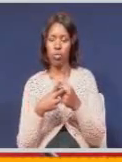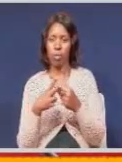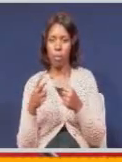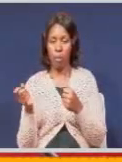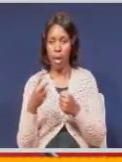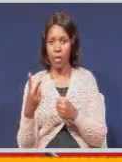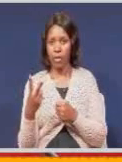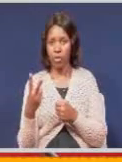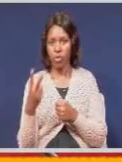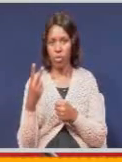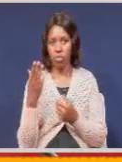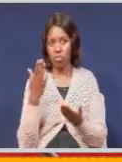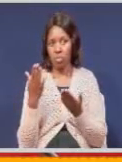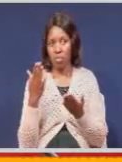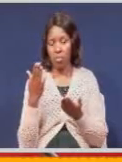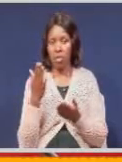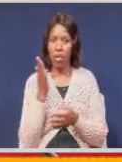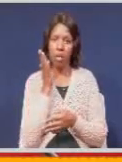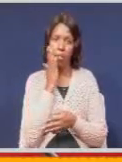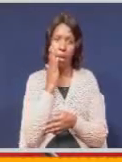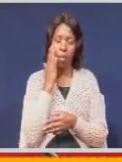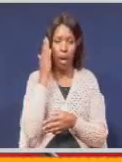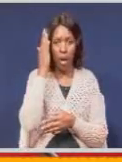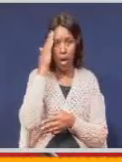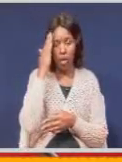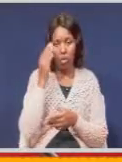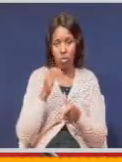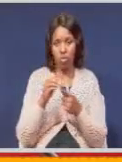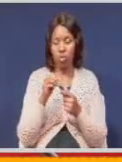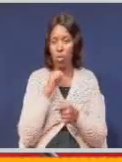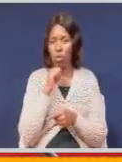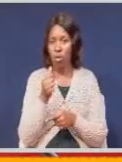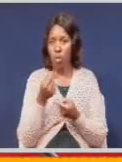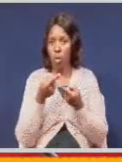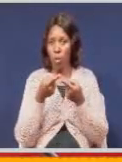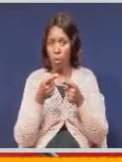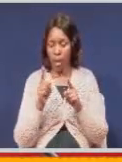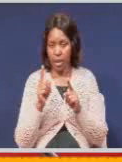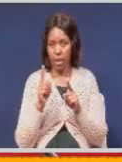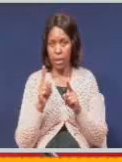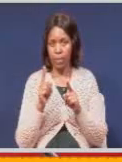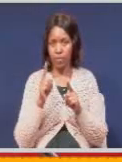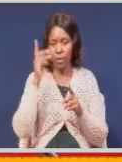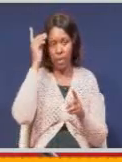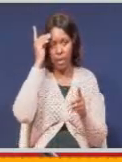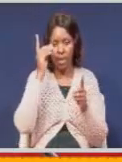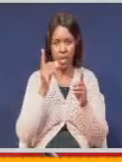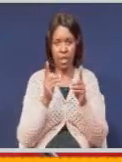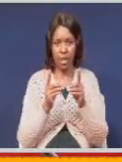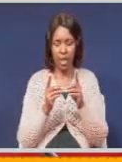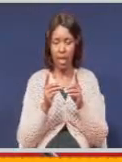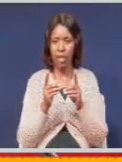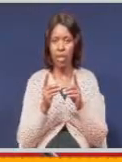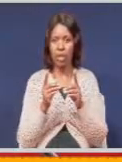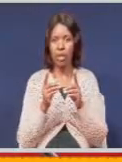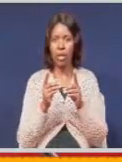knowledge or without the knowledge of Her Excellency, she decided to raise the facilitation